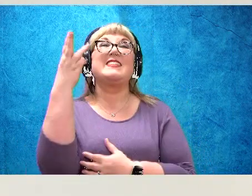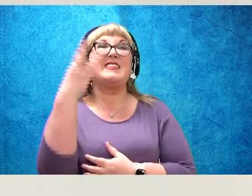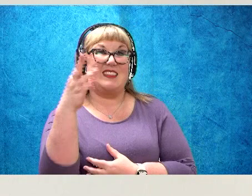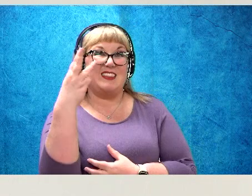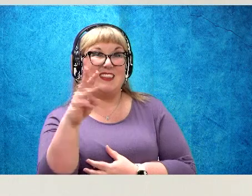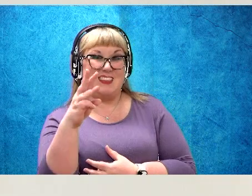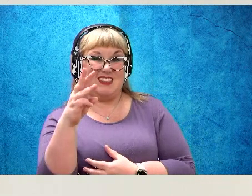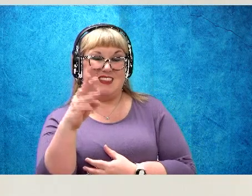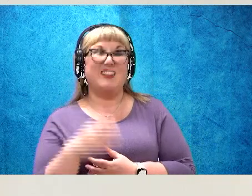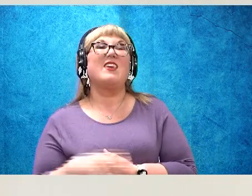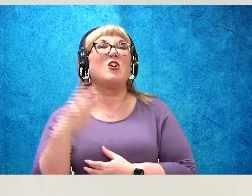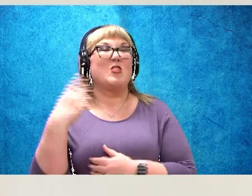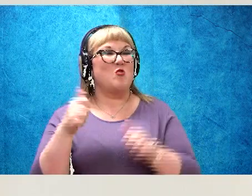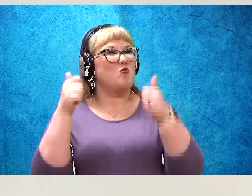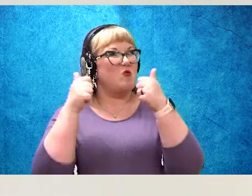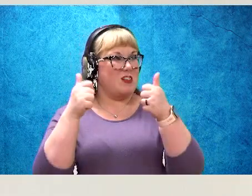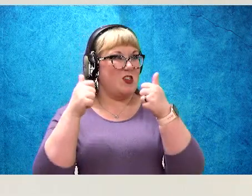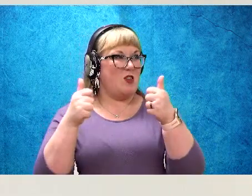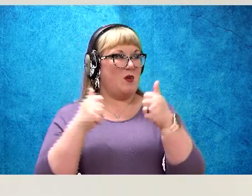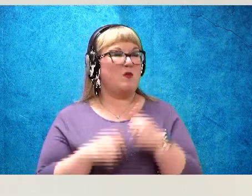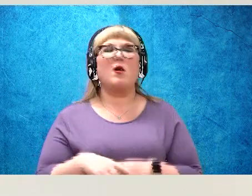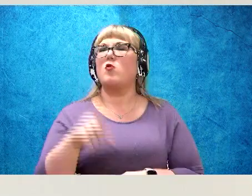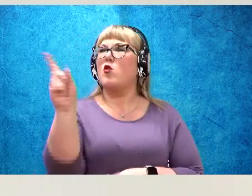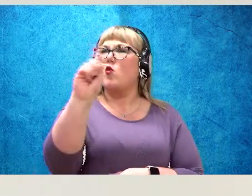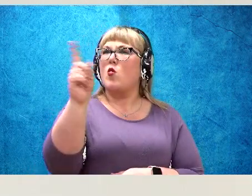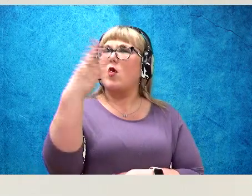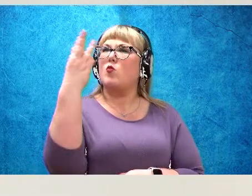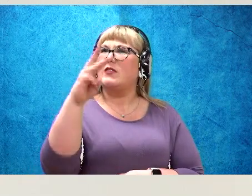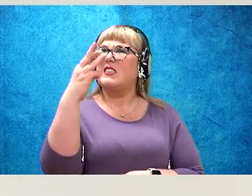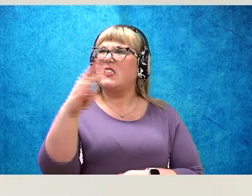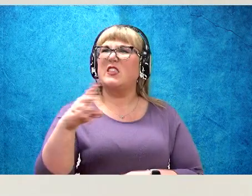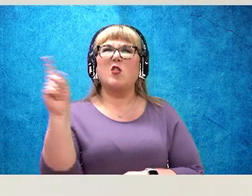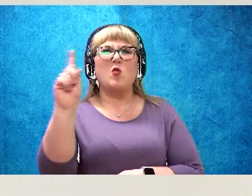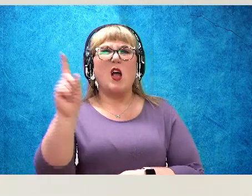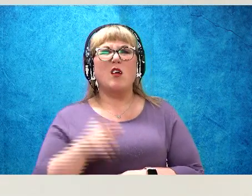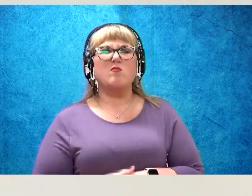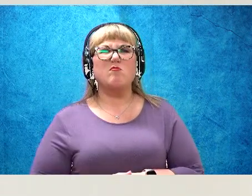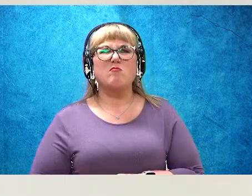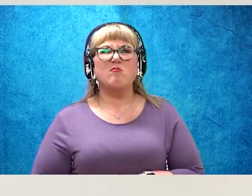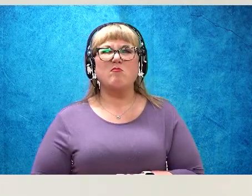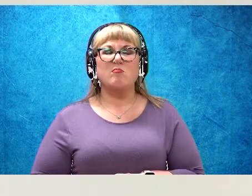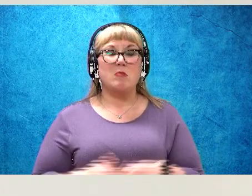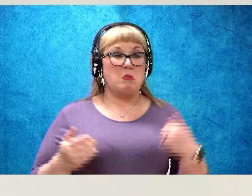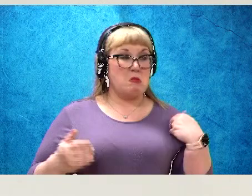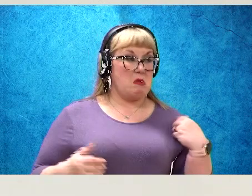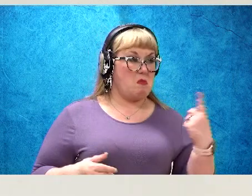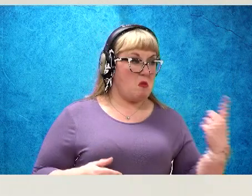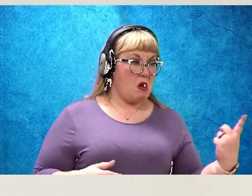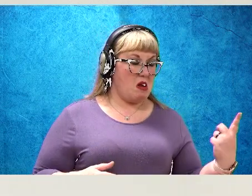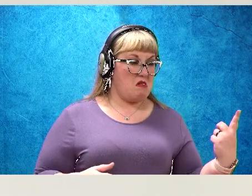16. Great job. Where will number 16 go? I have 1,